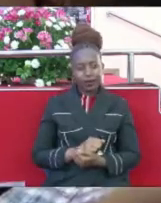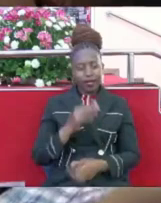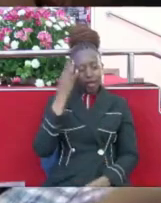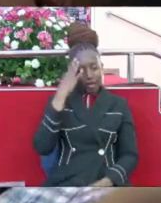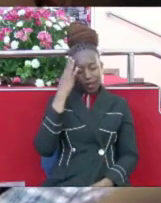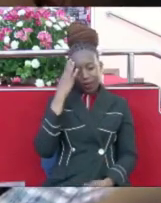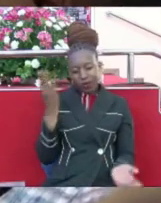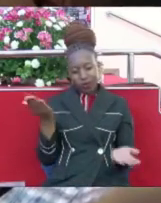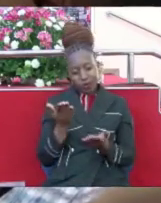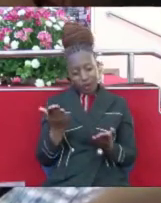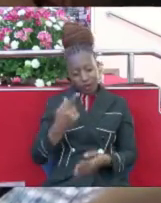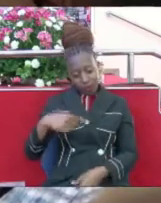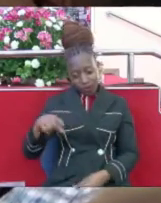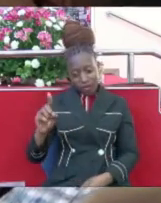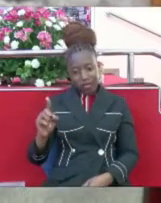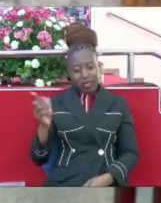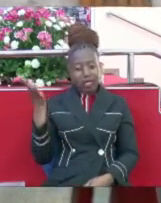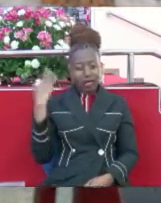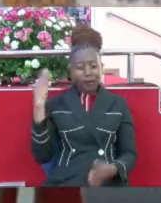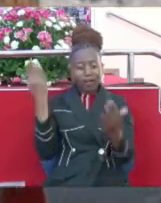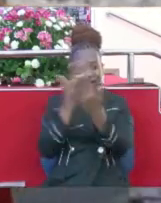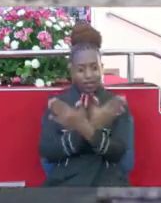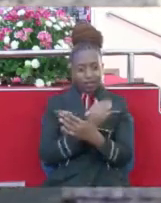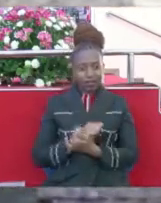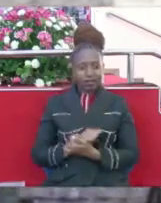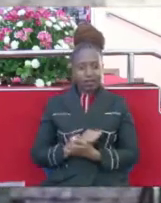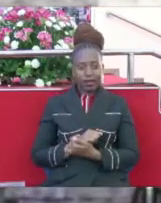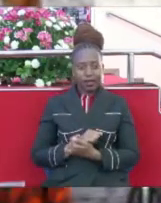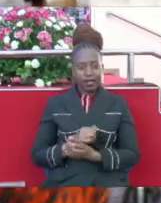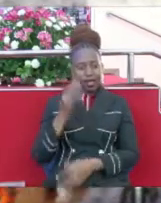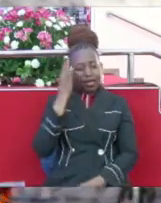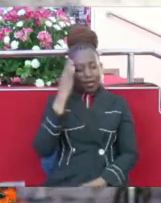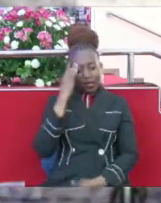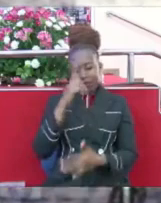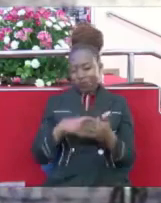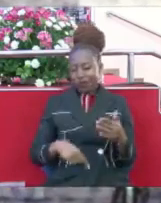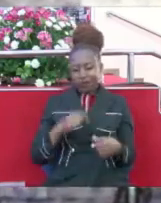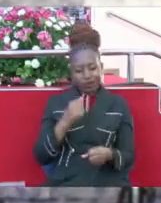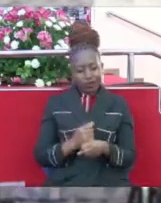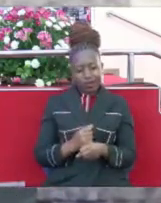last night. He knows the kind of transactions you did last week.